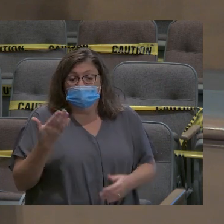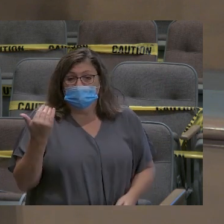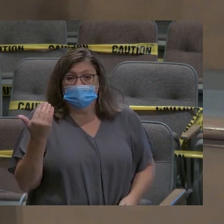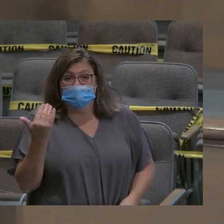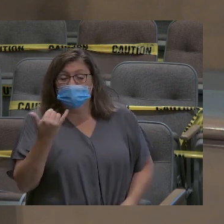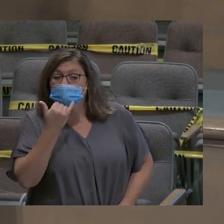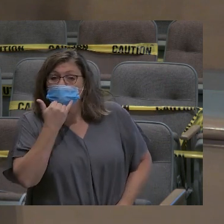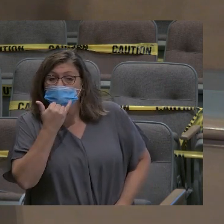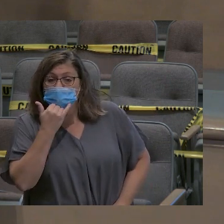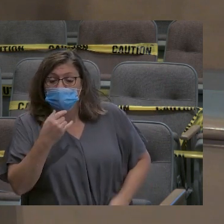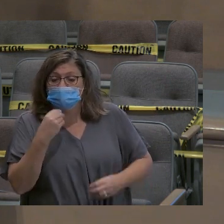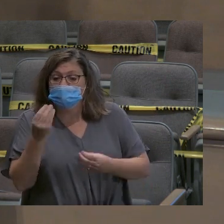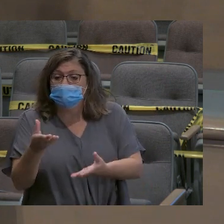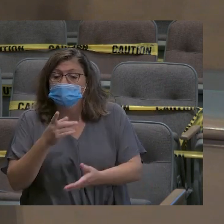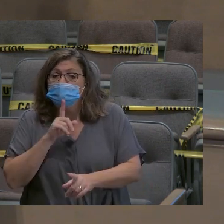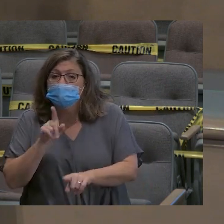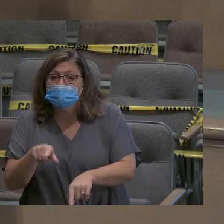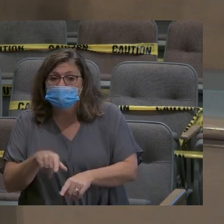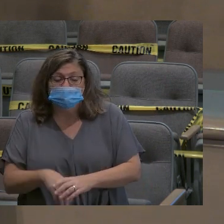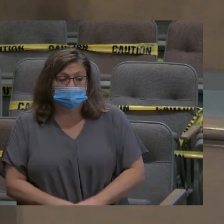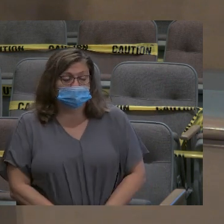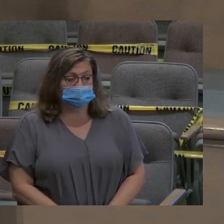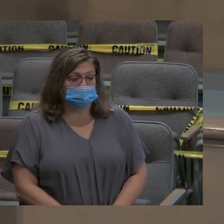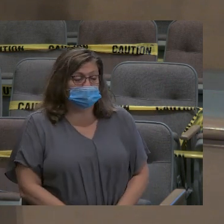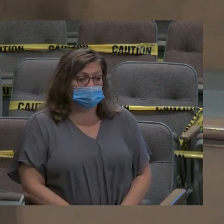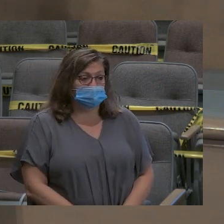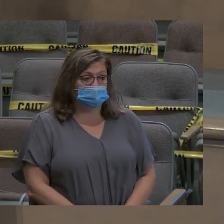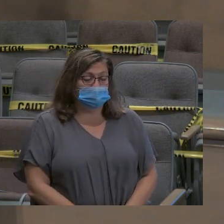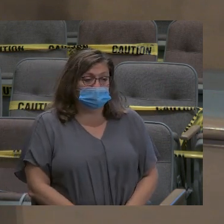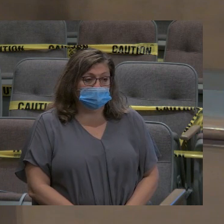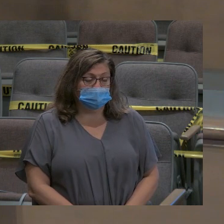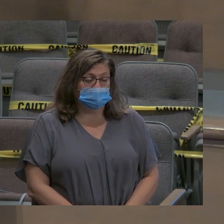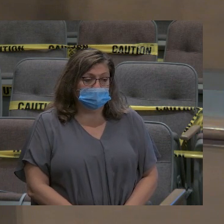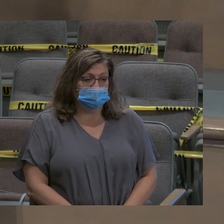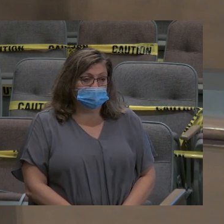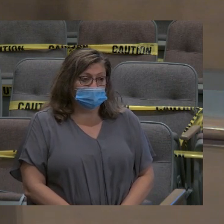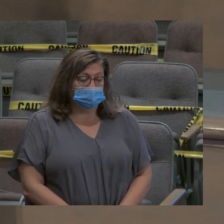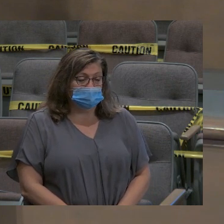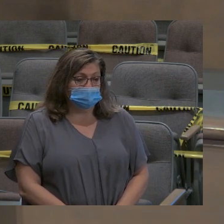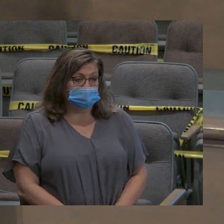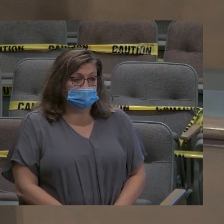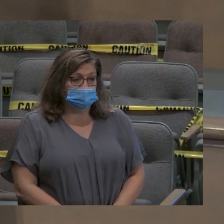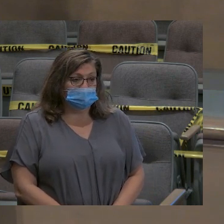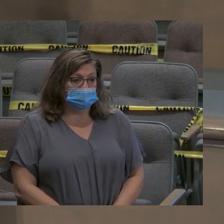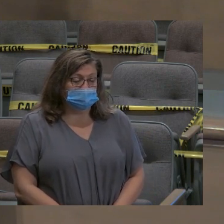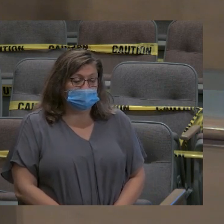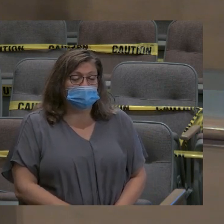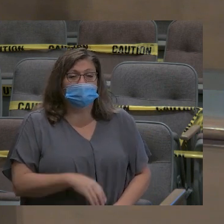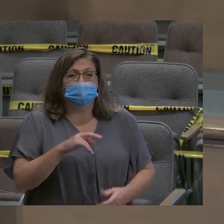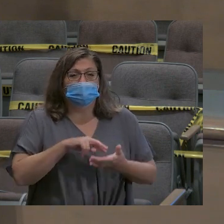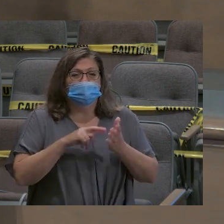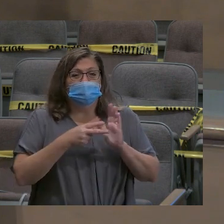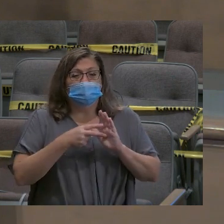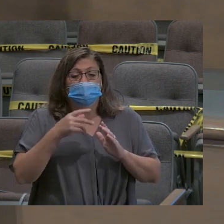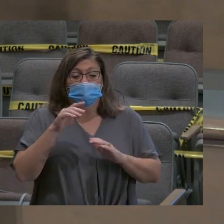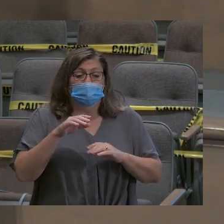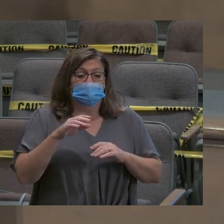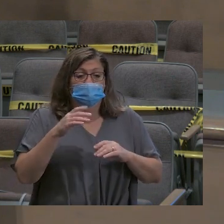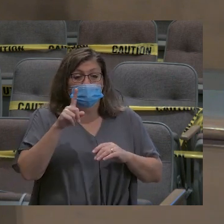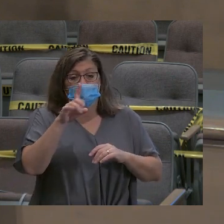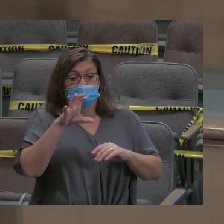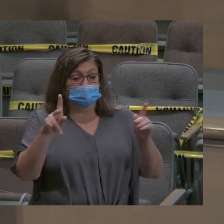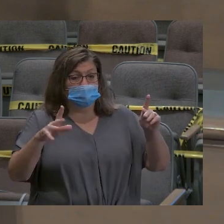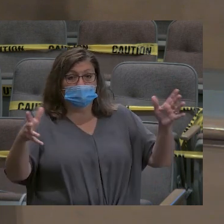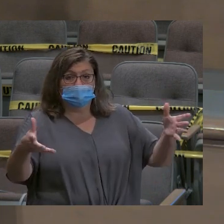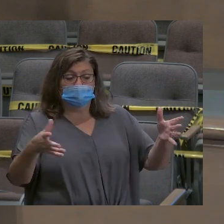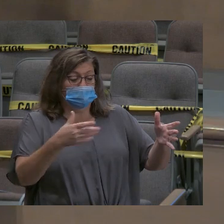would be telling 15 people out of 100, you're okay, you don't have the disease, when actually they do. So I'm not sure if that